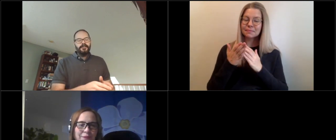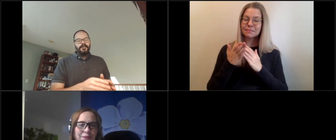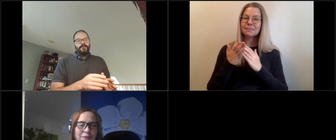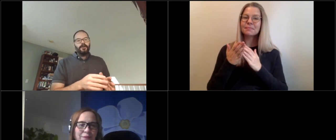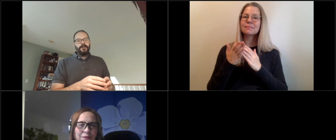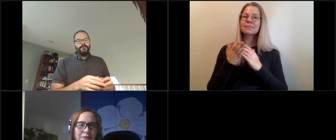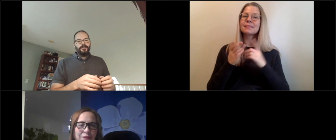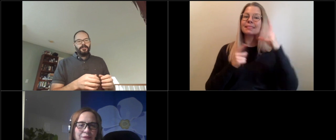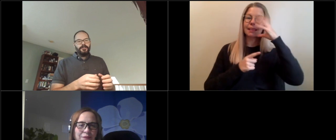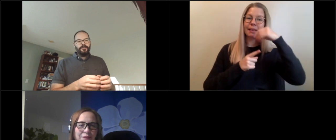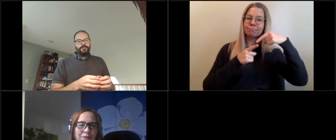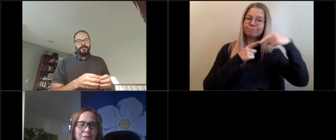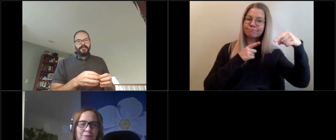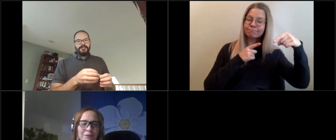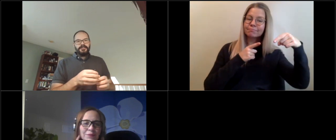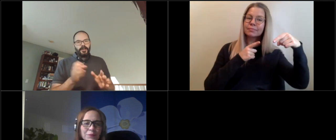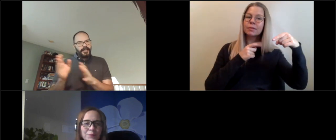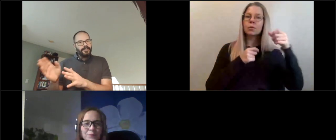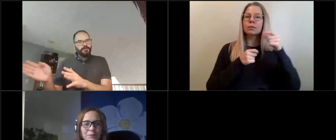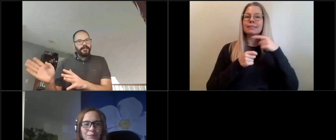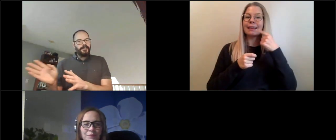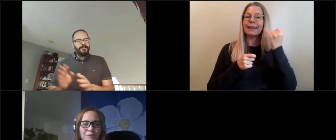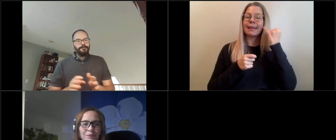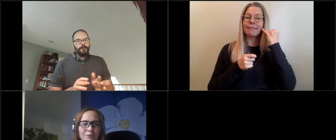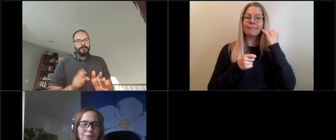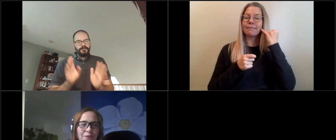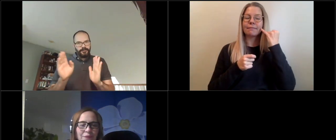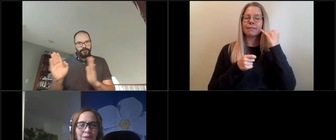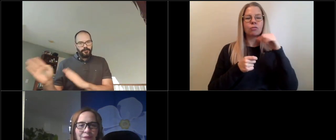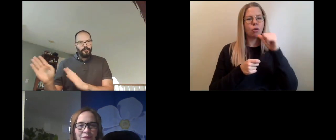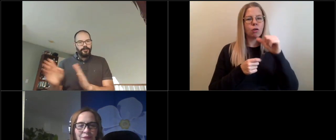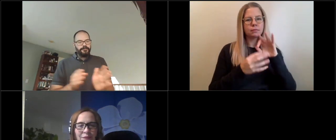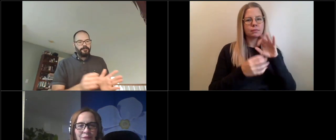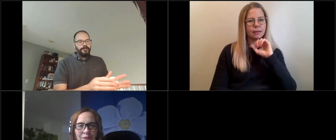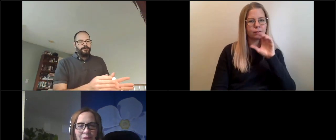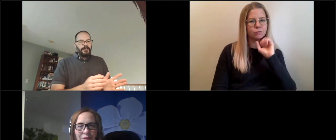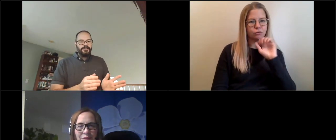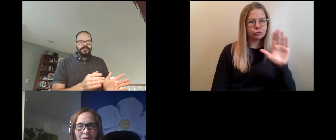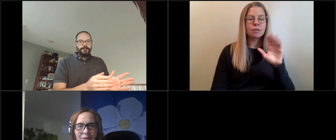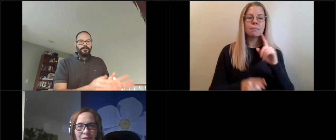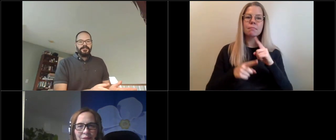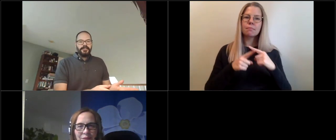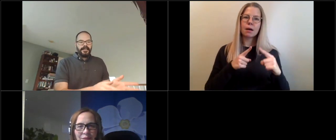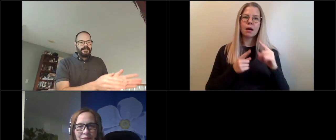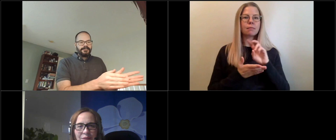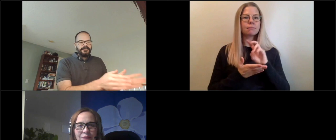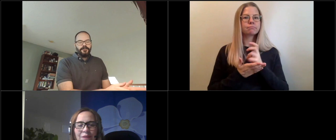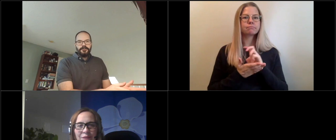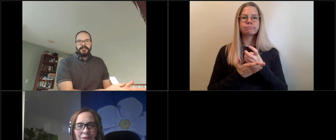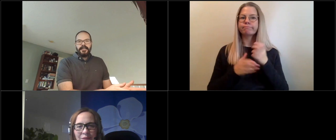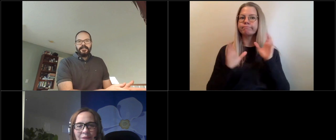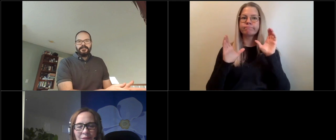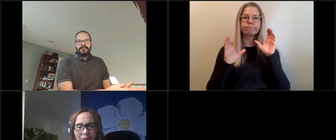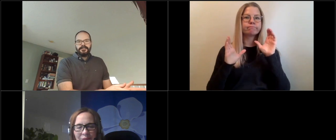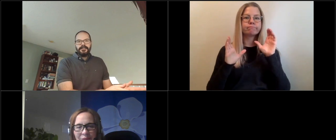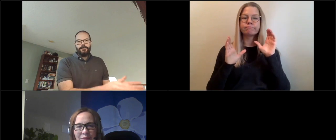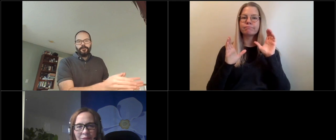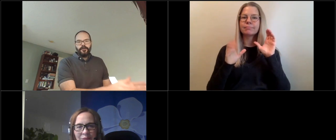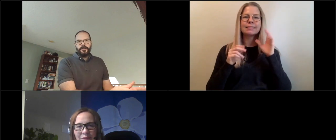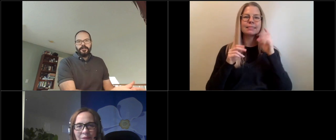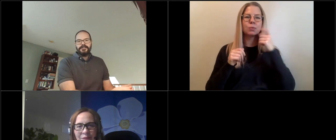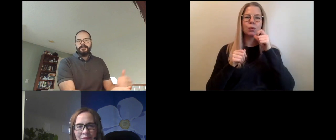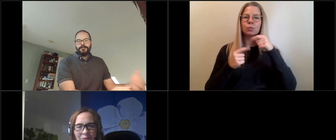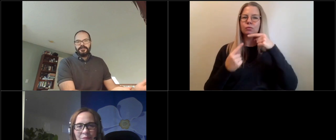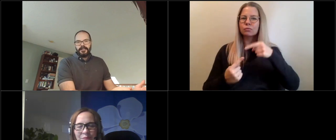insomnia, where this is not an age-related component for a moment, but just a person that has difficulty getting to sleep